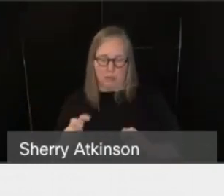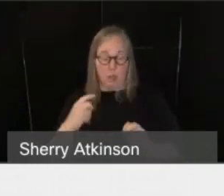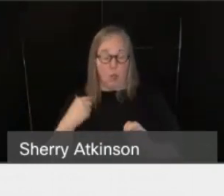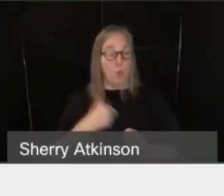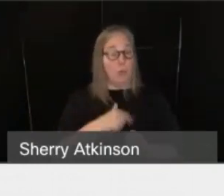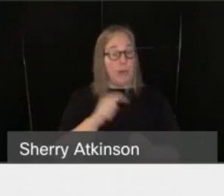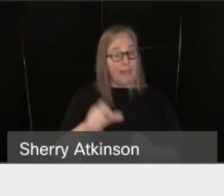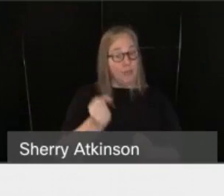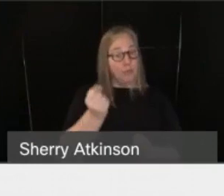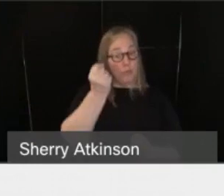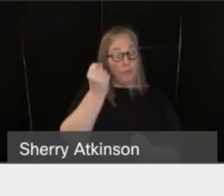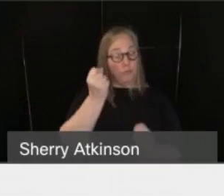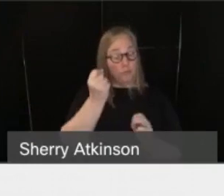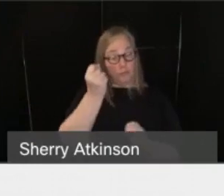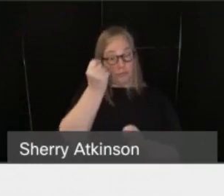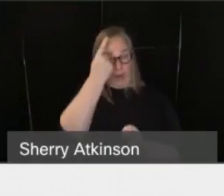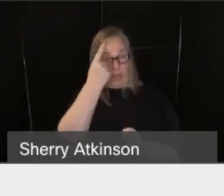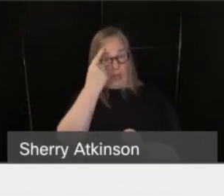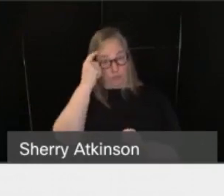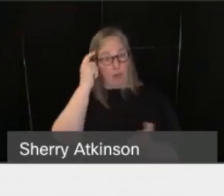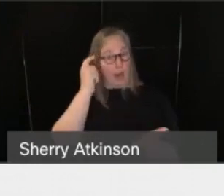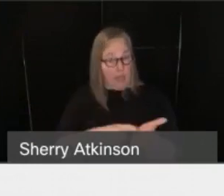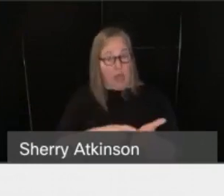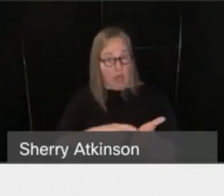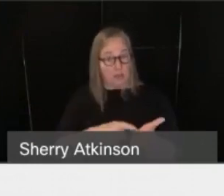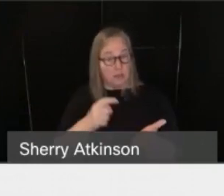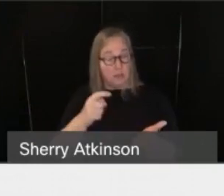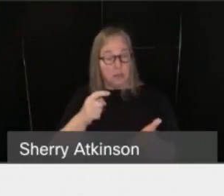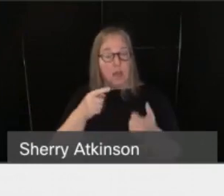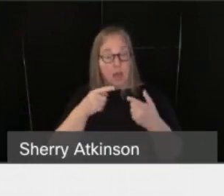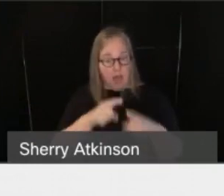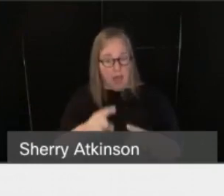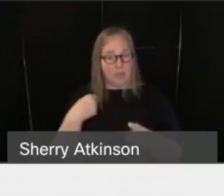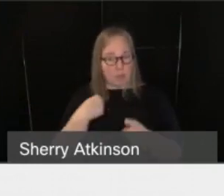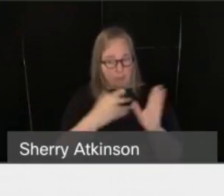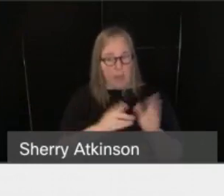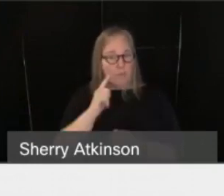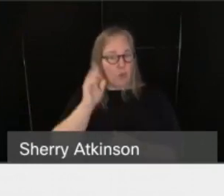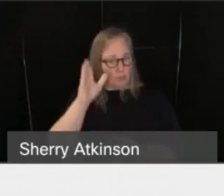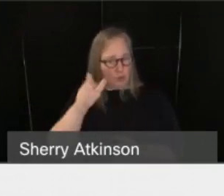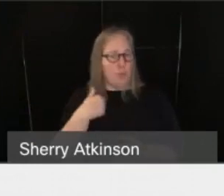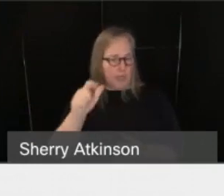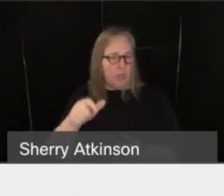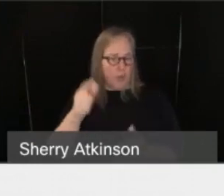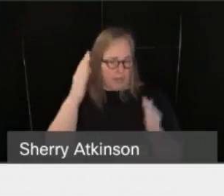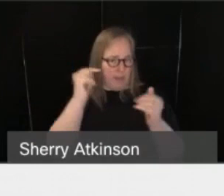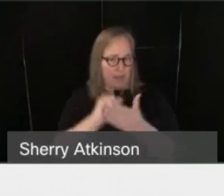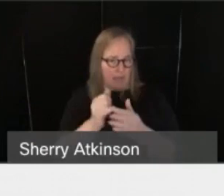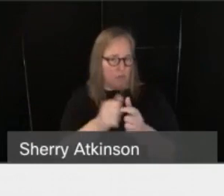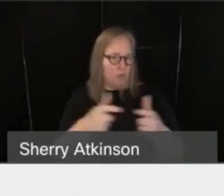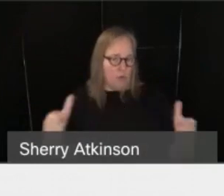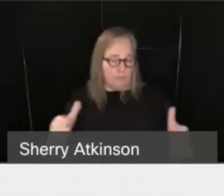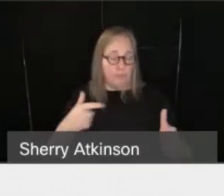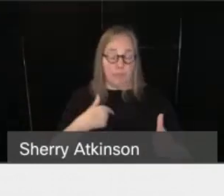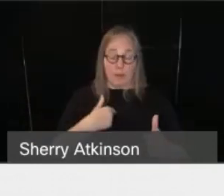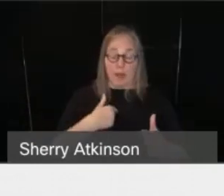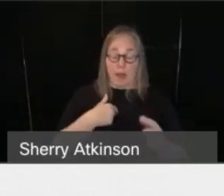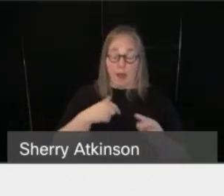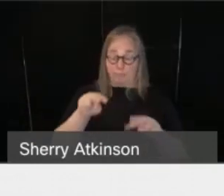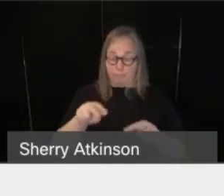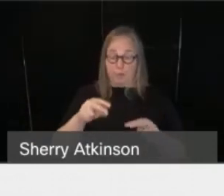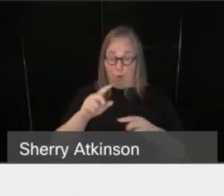plan for that future process. I view personally the analysis of our numbers that